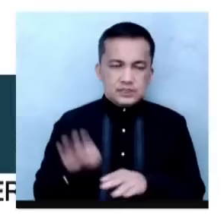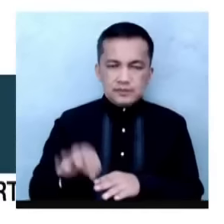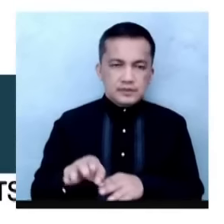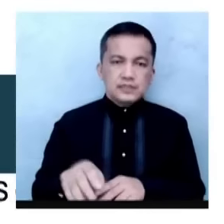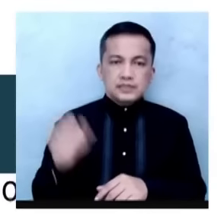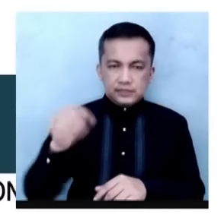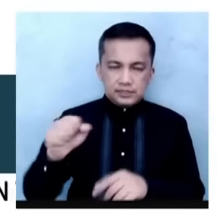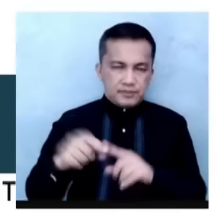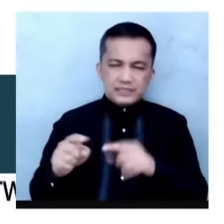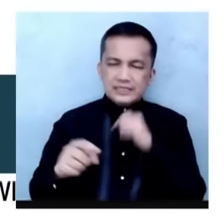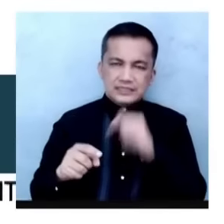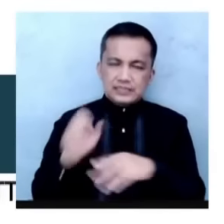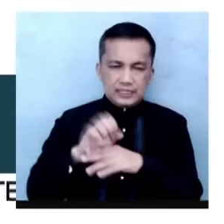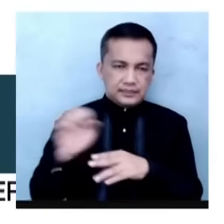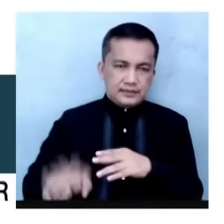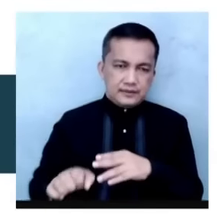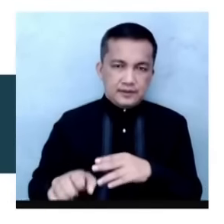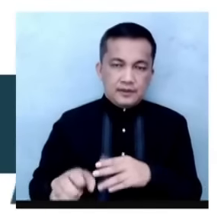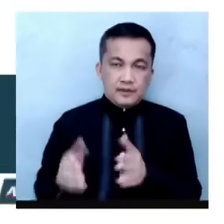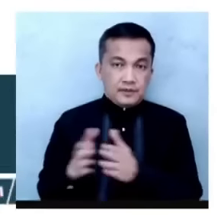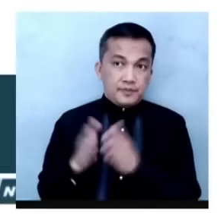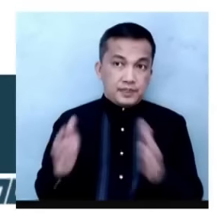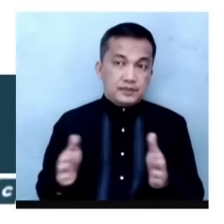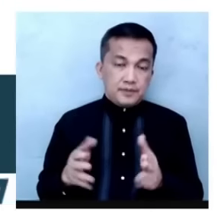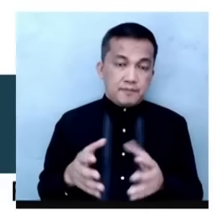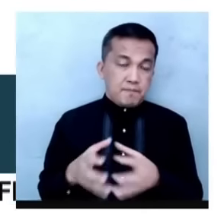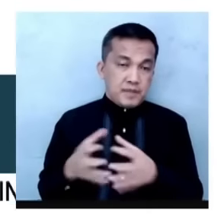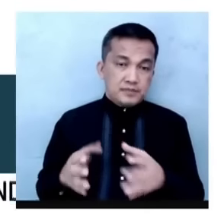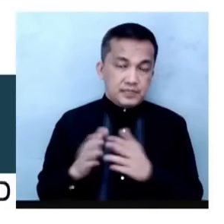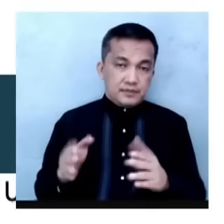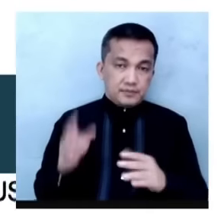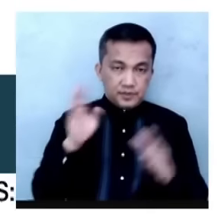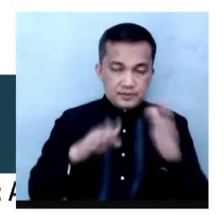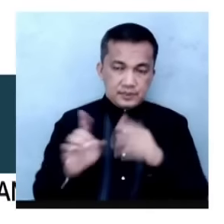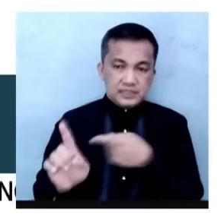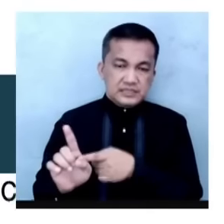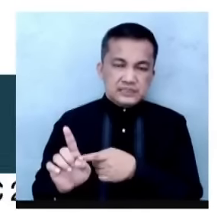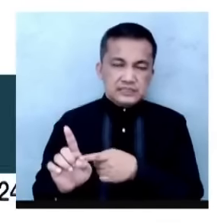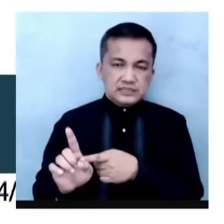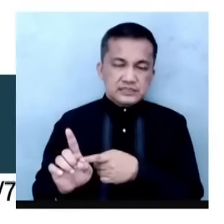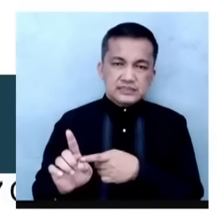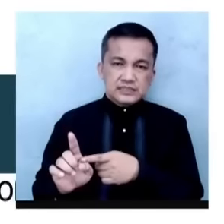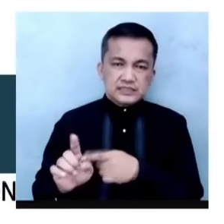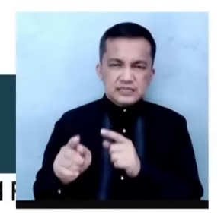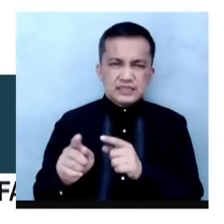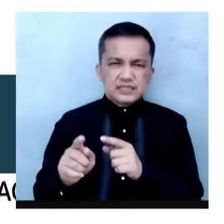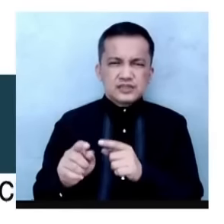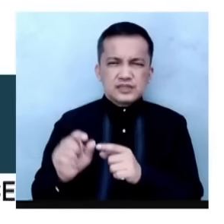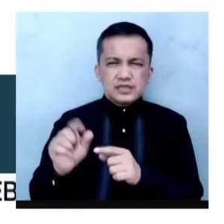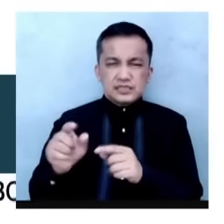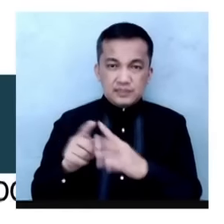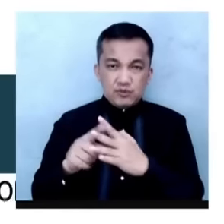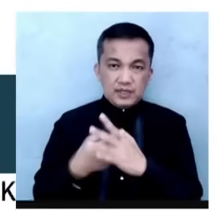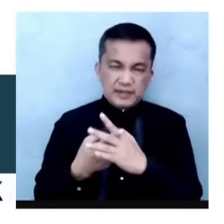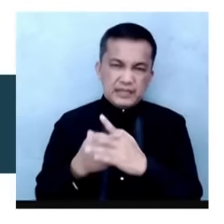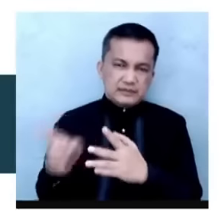all. There's a bigger, much bigger problem, and she's just the tip of the iceberg.